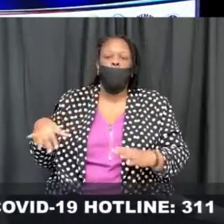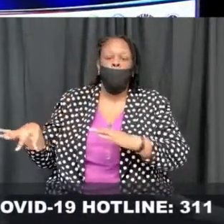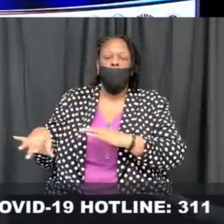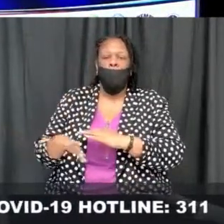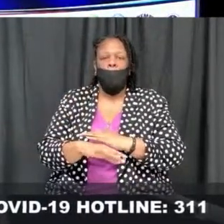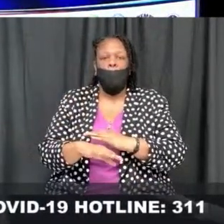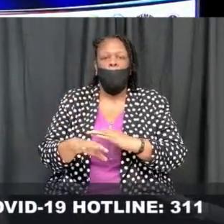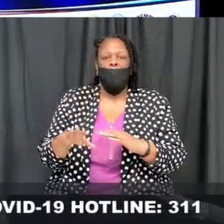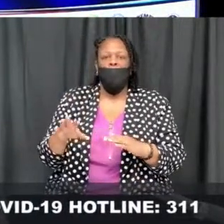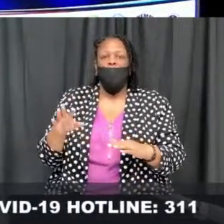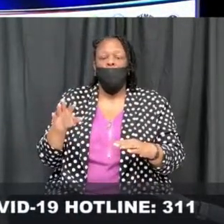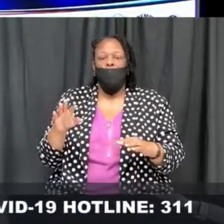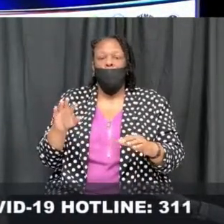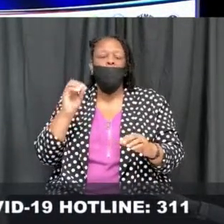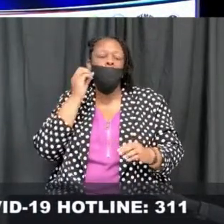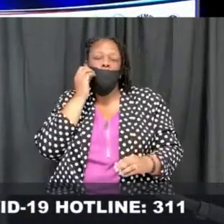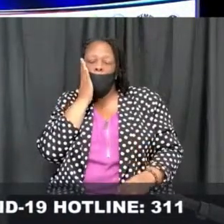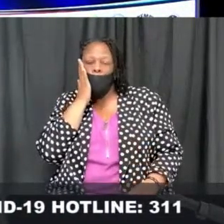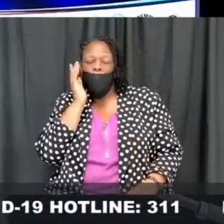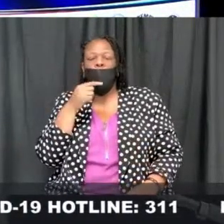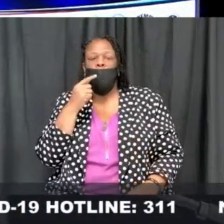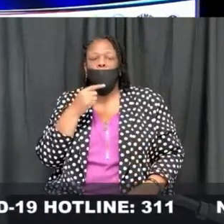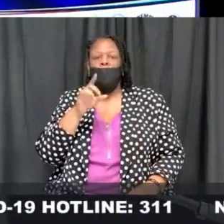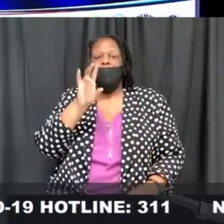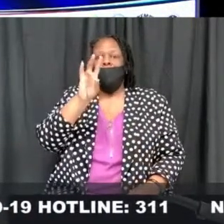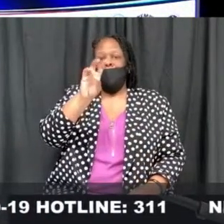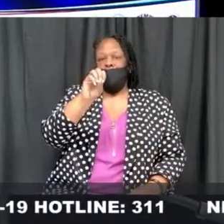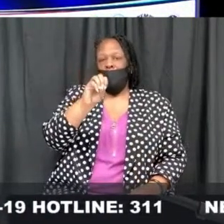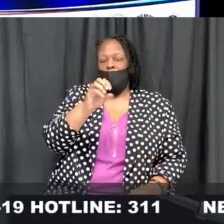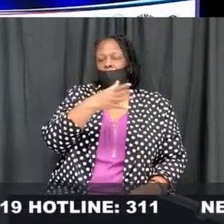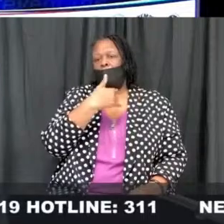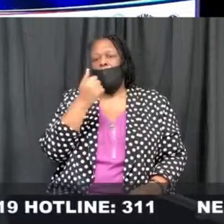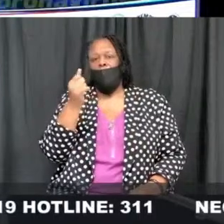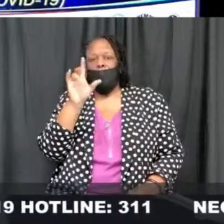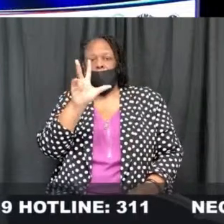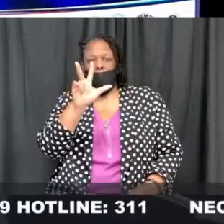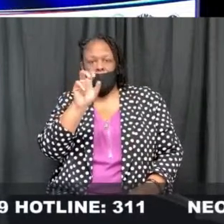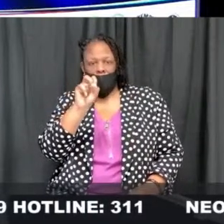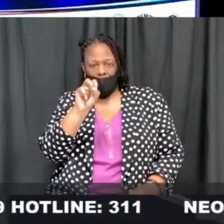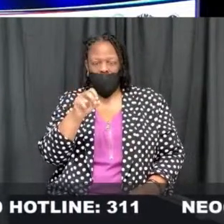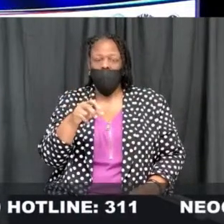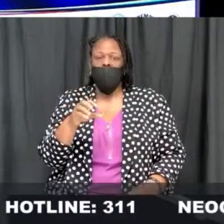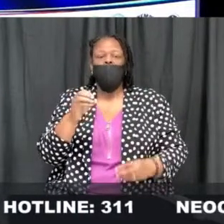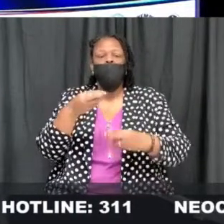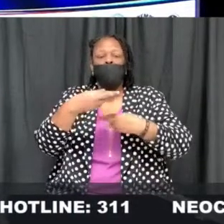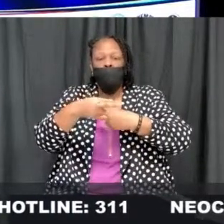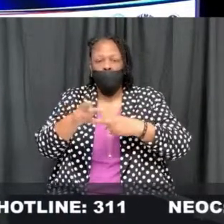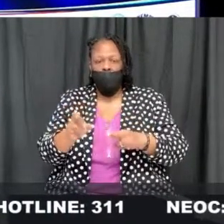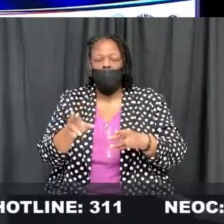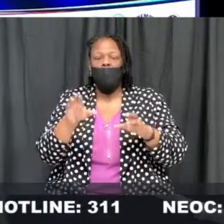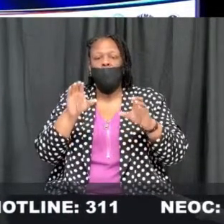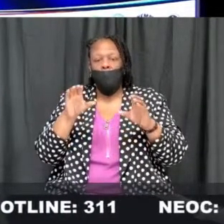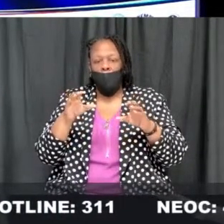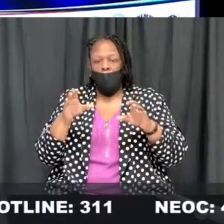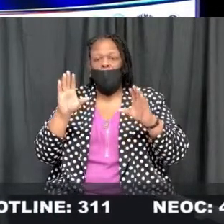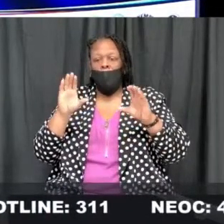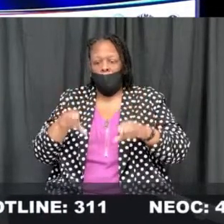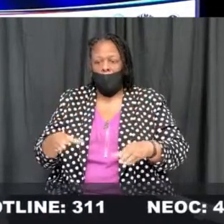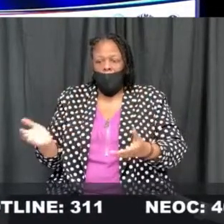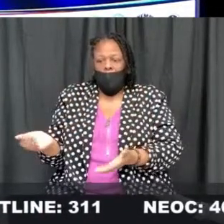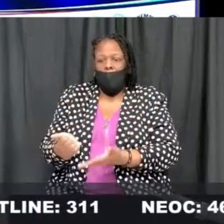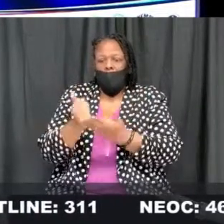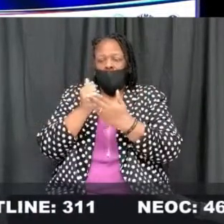of approximately 30 rooms they will have available. And Nevis, my understanding from our colleagues at Nevis is